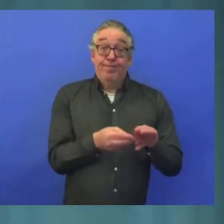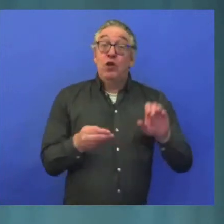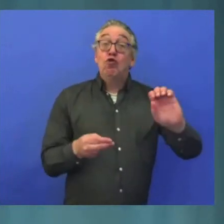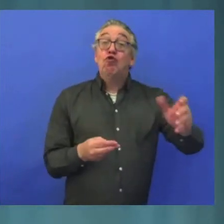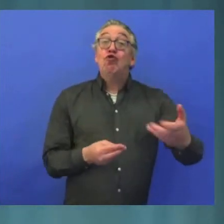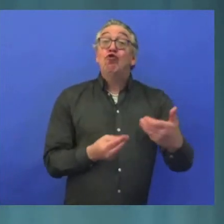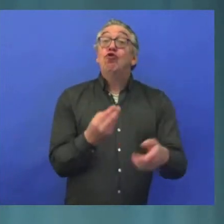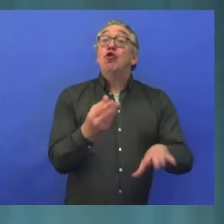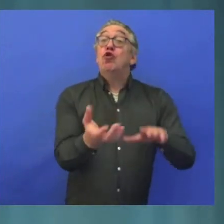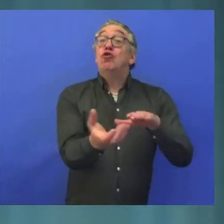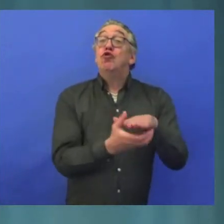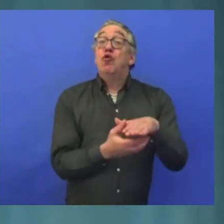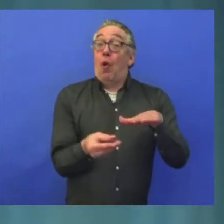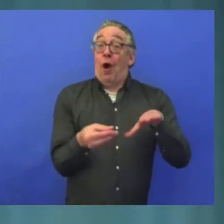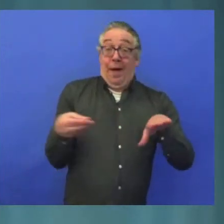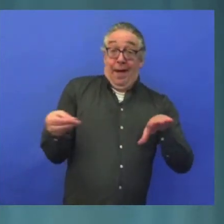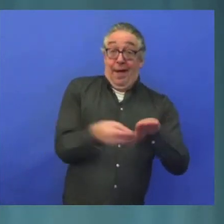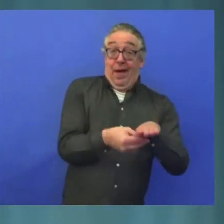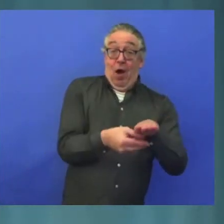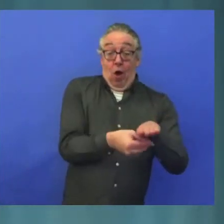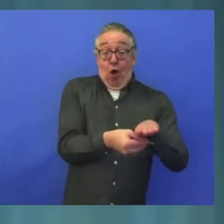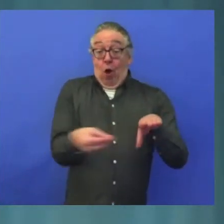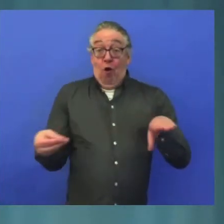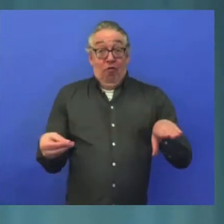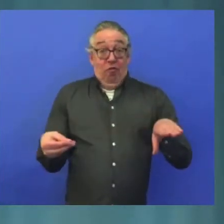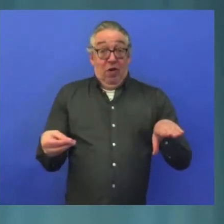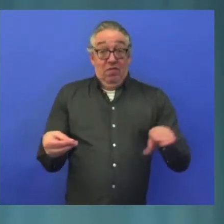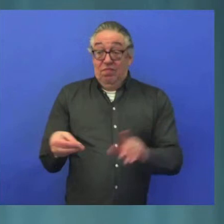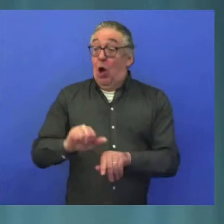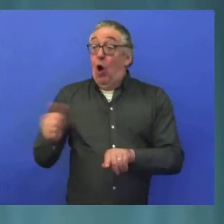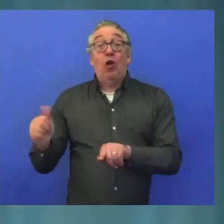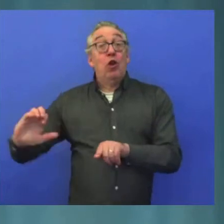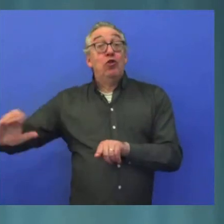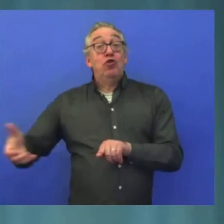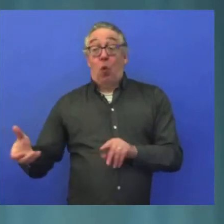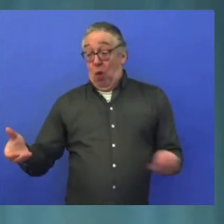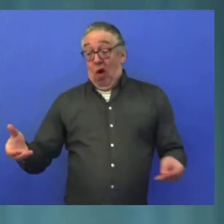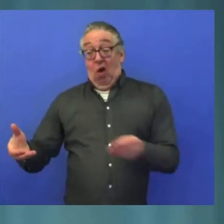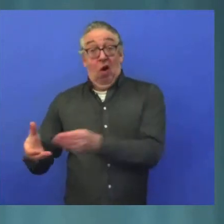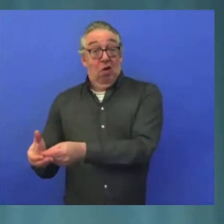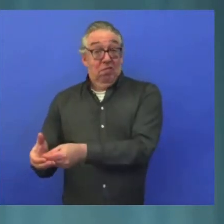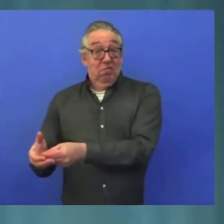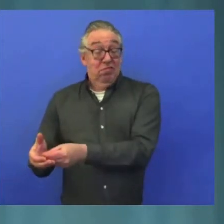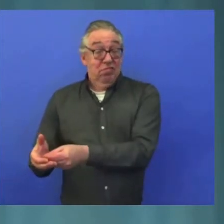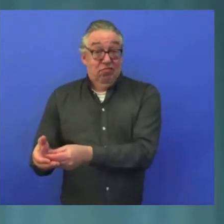the shoe itself there's just a metal rail left.